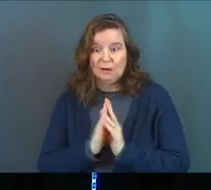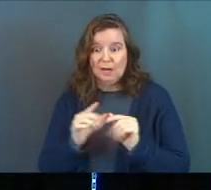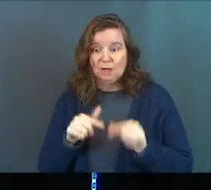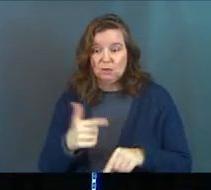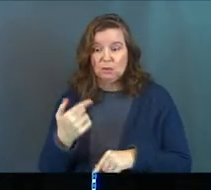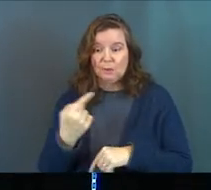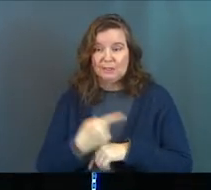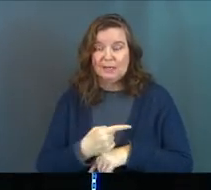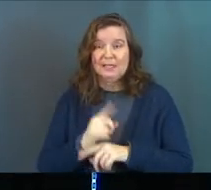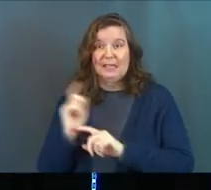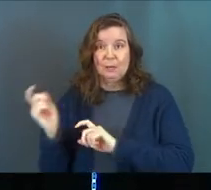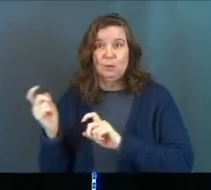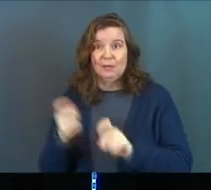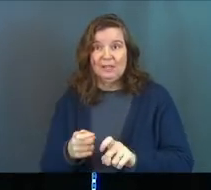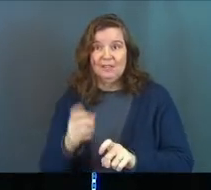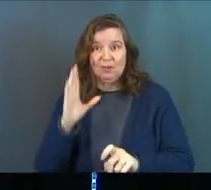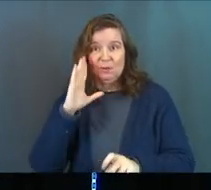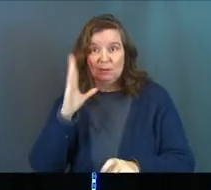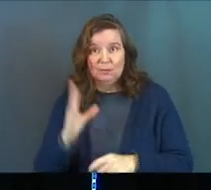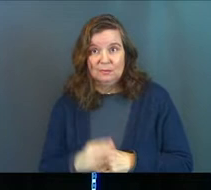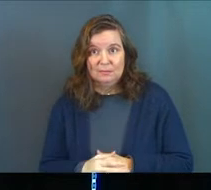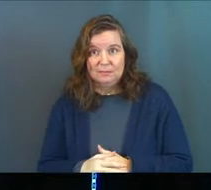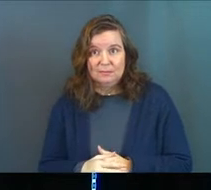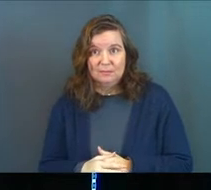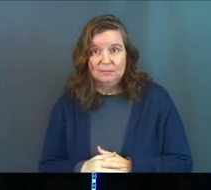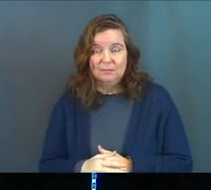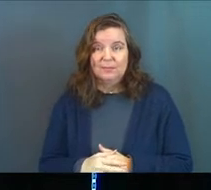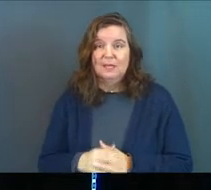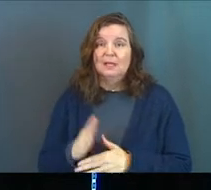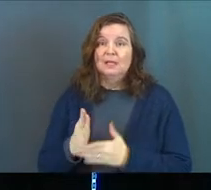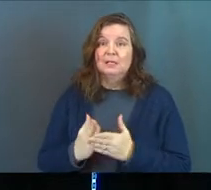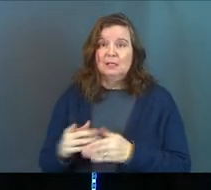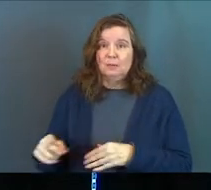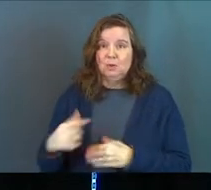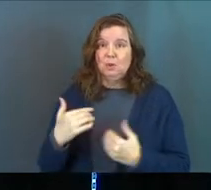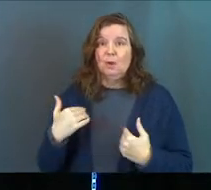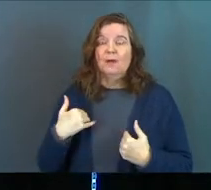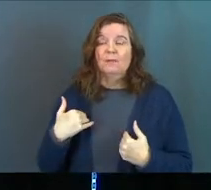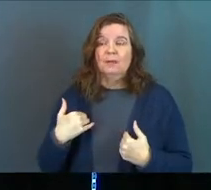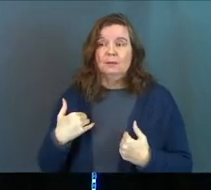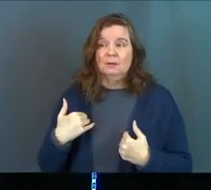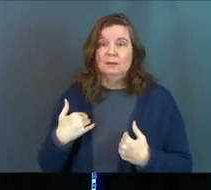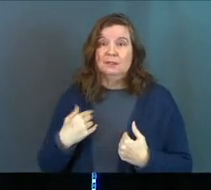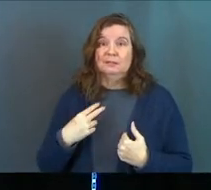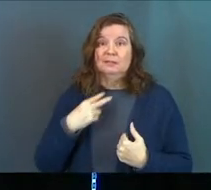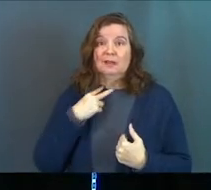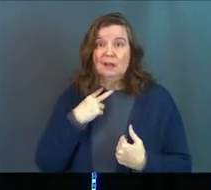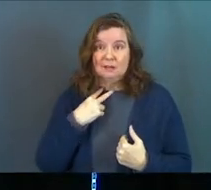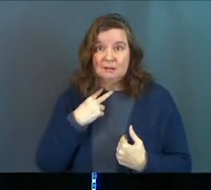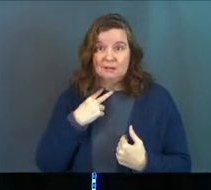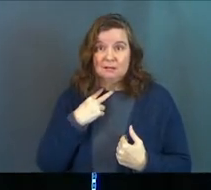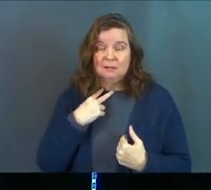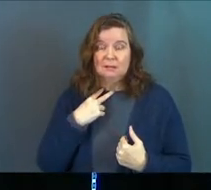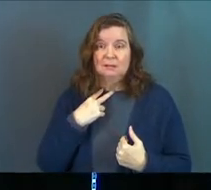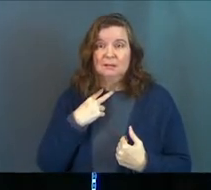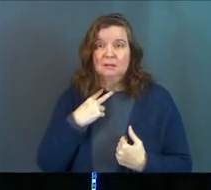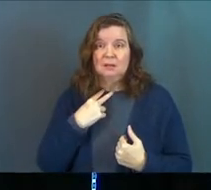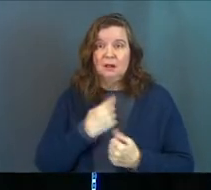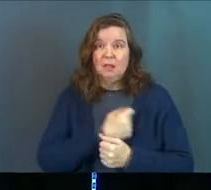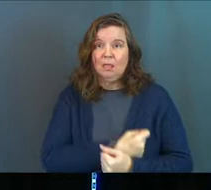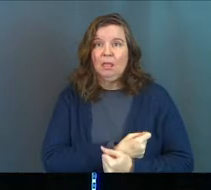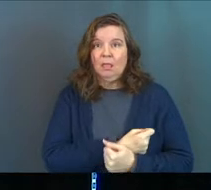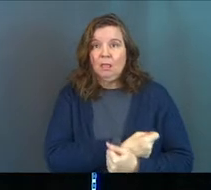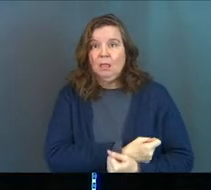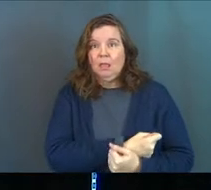this 21 days, he's going to give you that answer. That some of you have been stuck and in